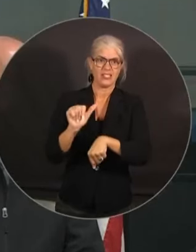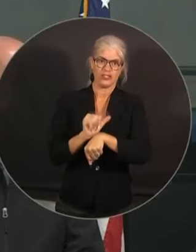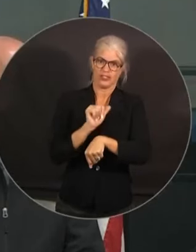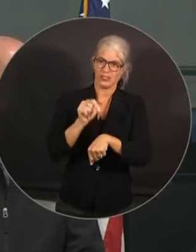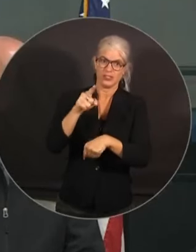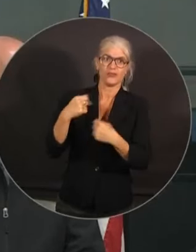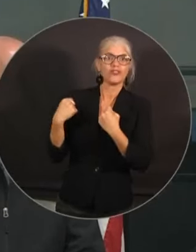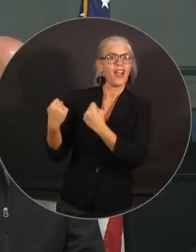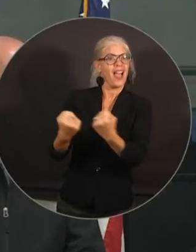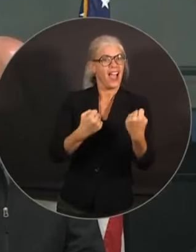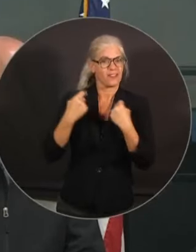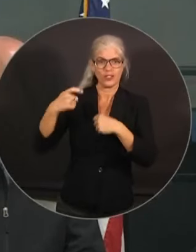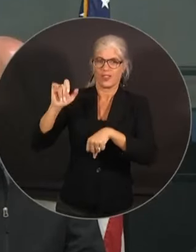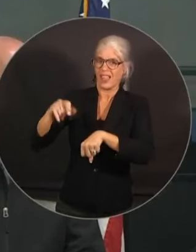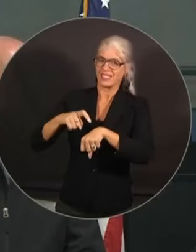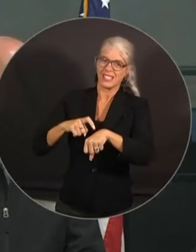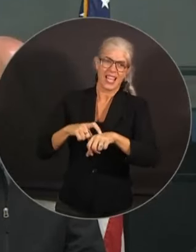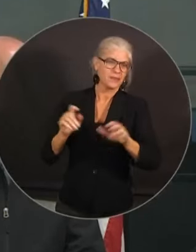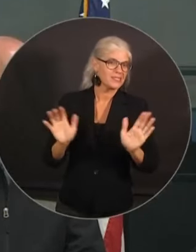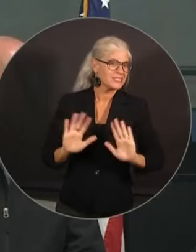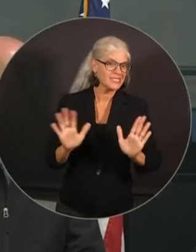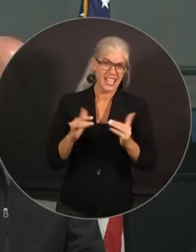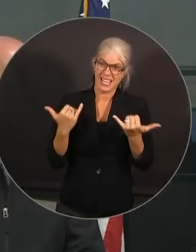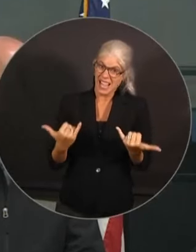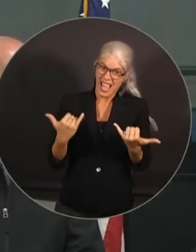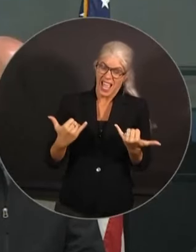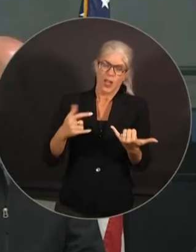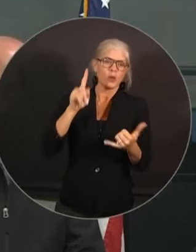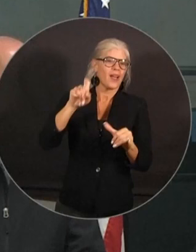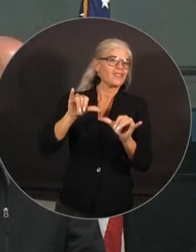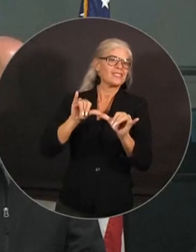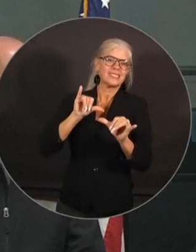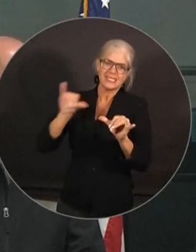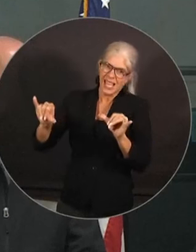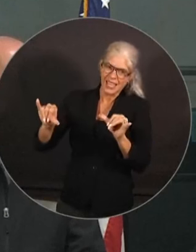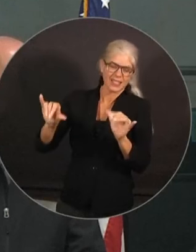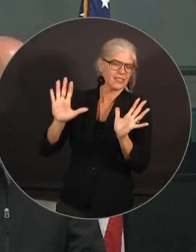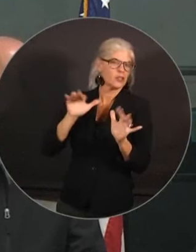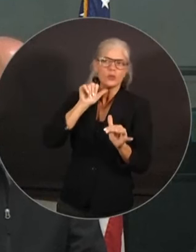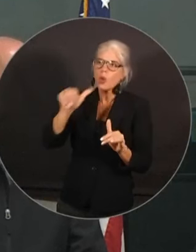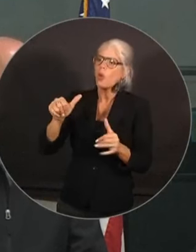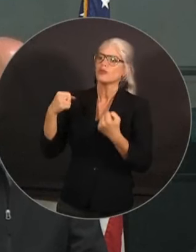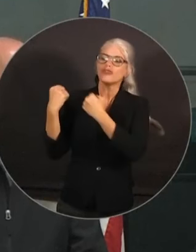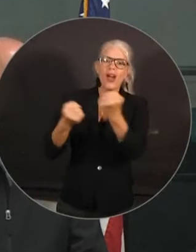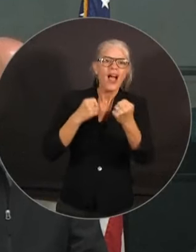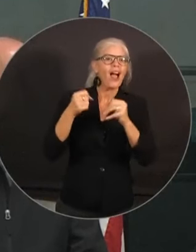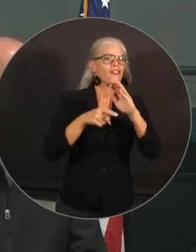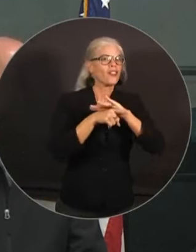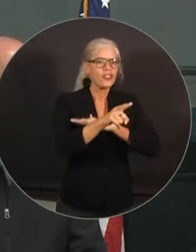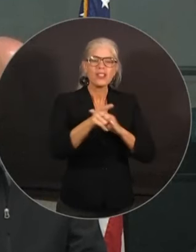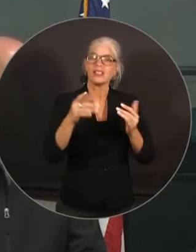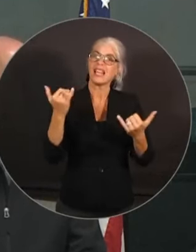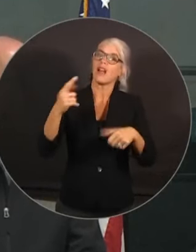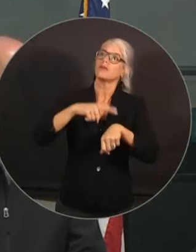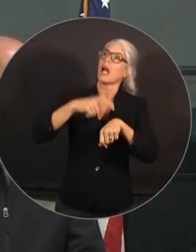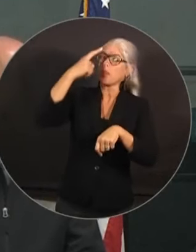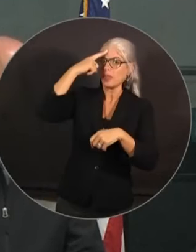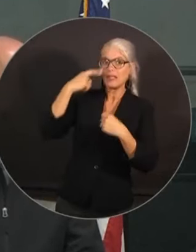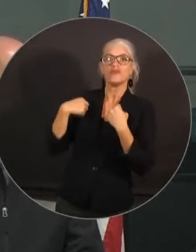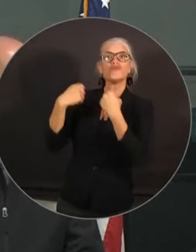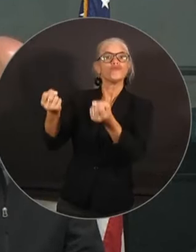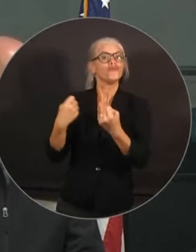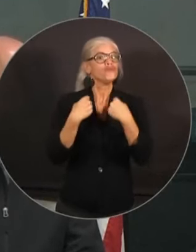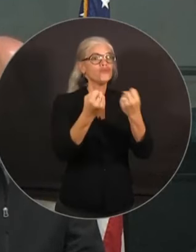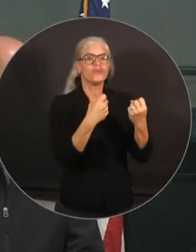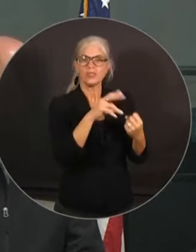You need to be right now just hunkering down. Now is not the time to be going out. Not only are we